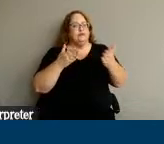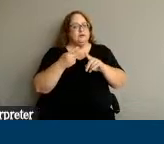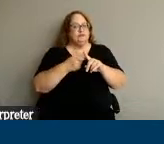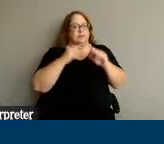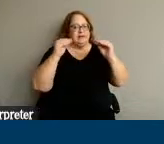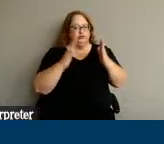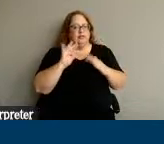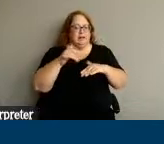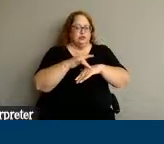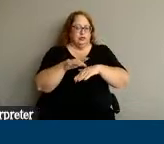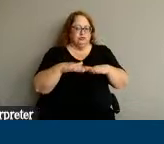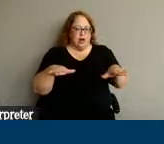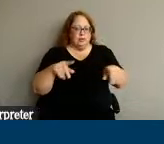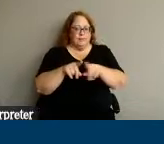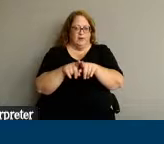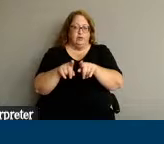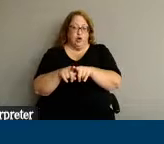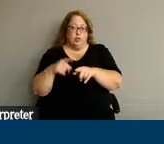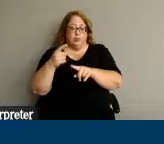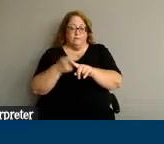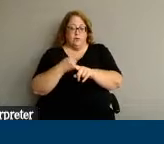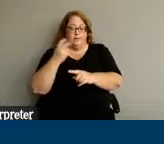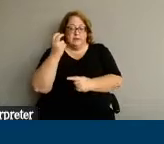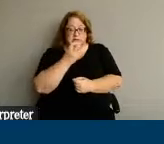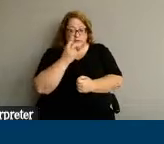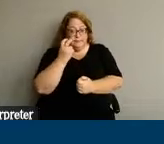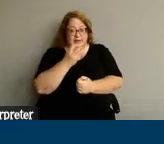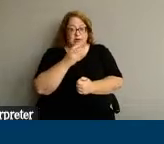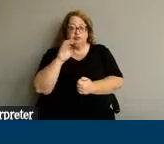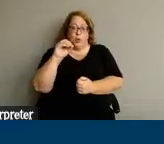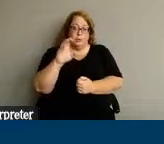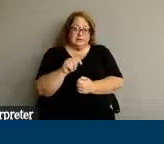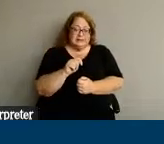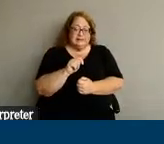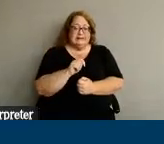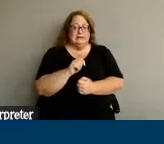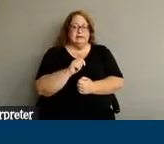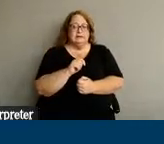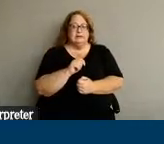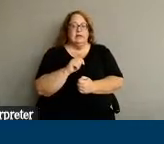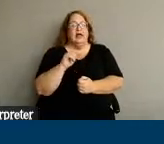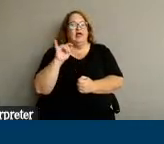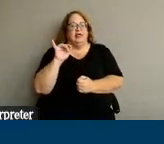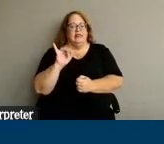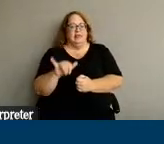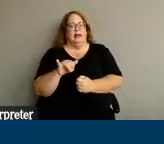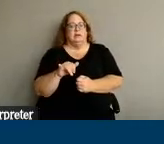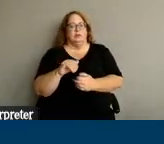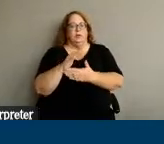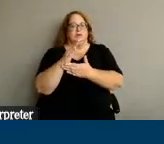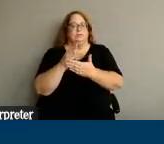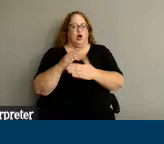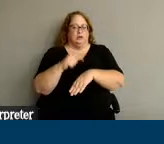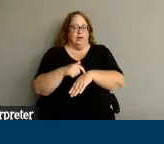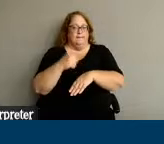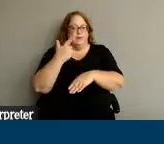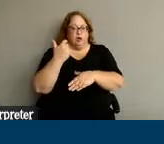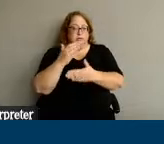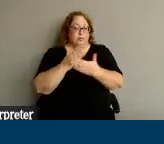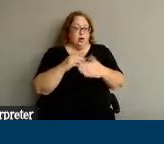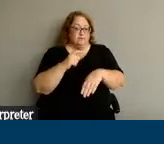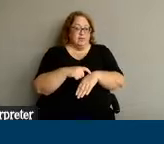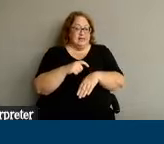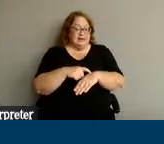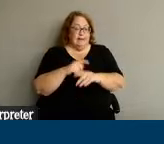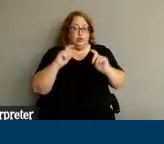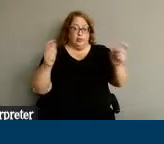if they do also receive services from a speech pathologist, an occupational therapist, then that is what will make it part-time. Because part of the time they're in that